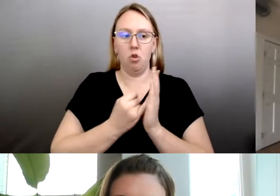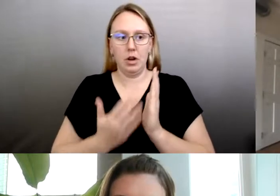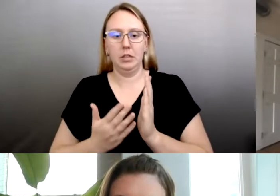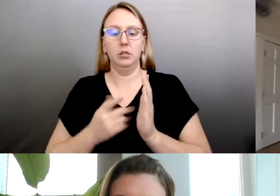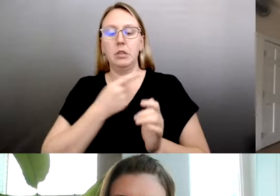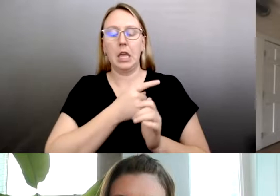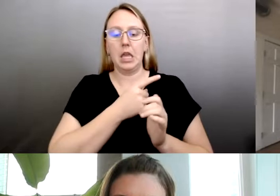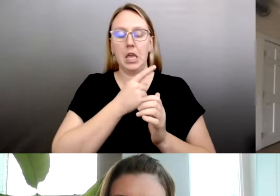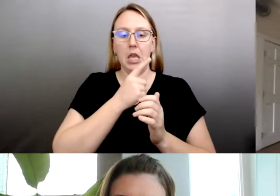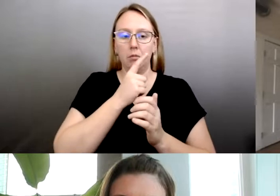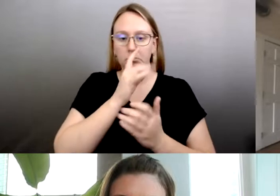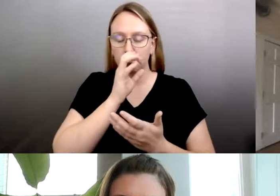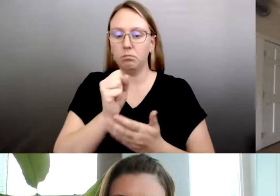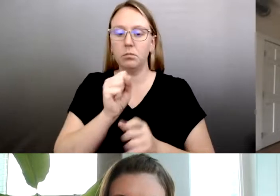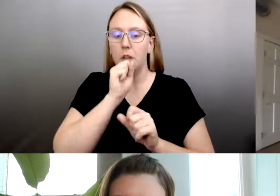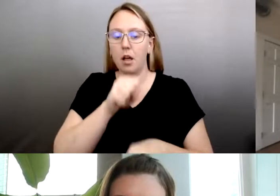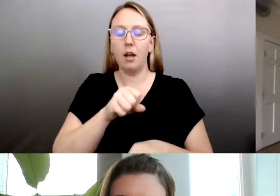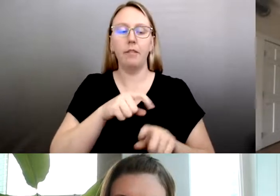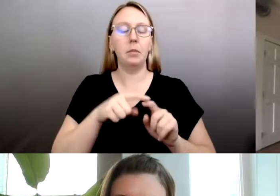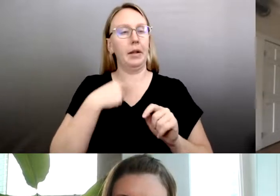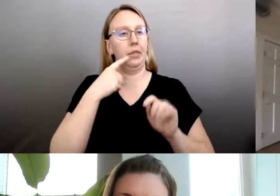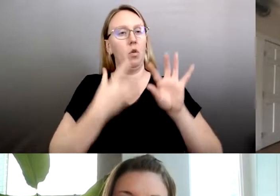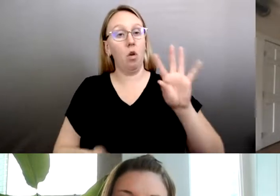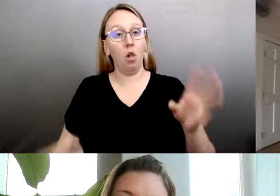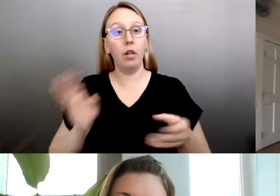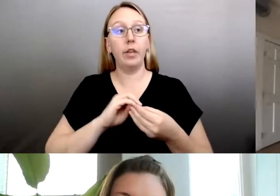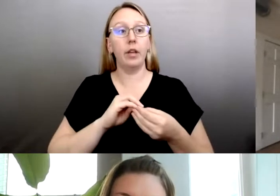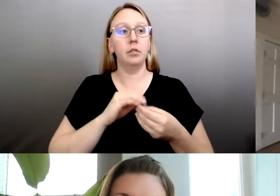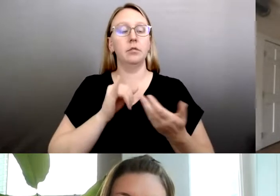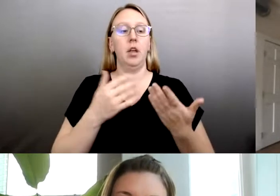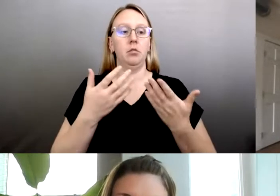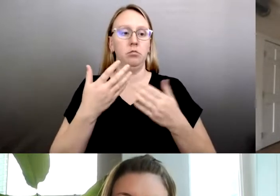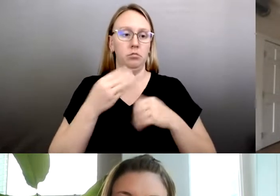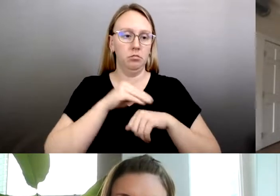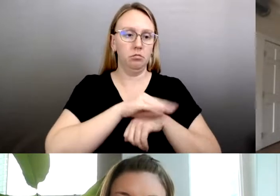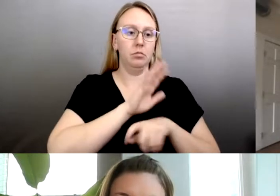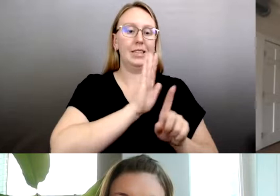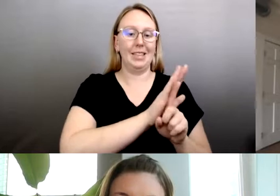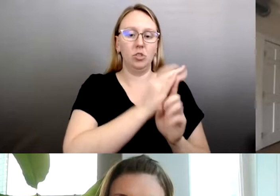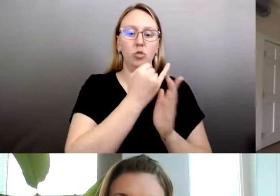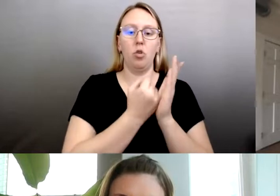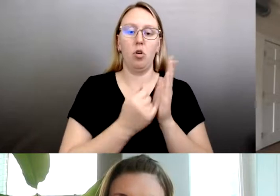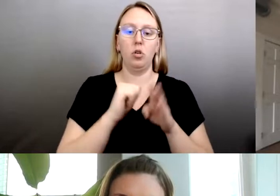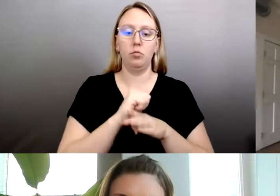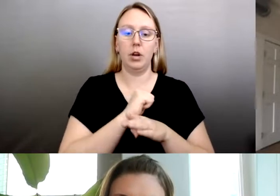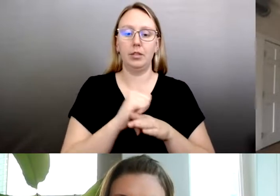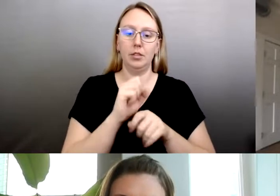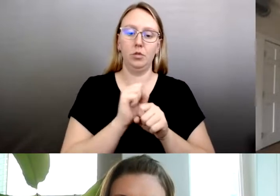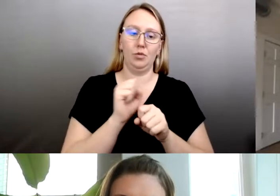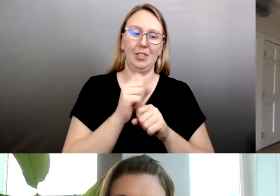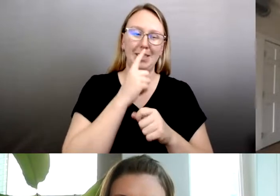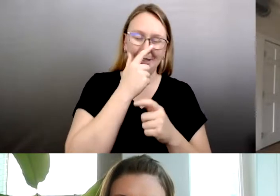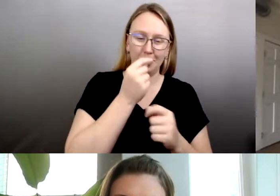But I think all of it was eventually channeled into his art practice in really interesting ways. And we could literally look